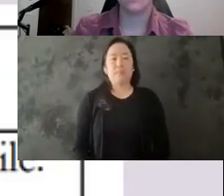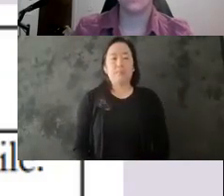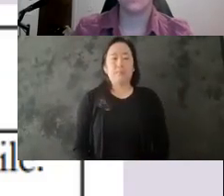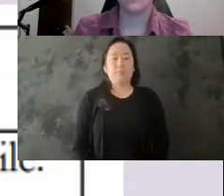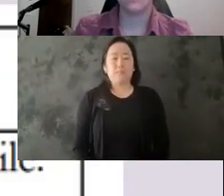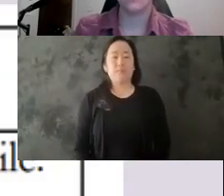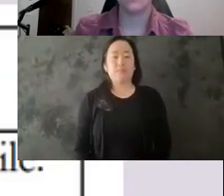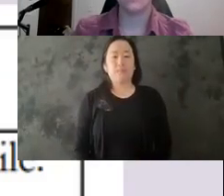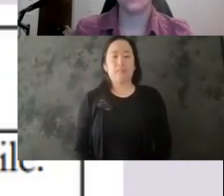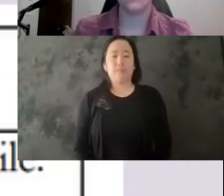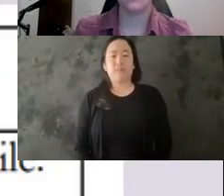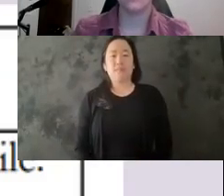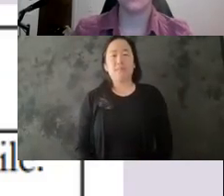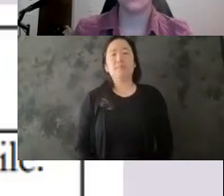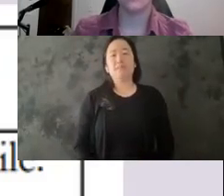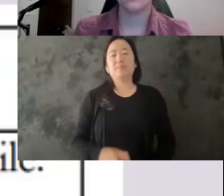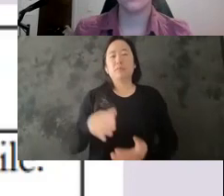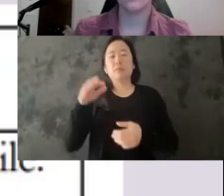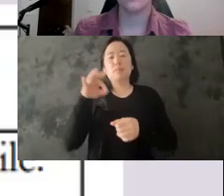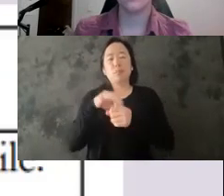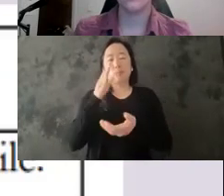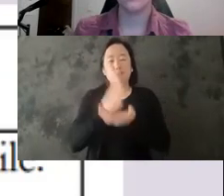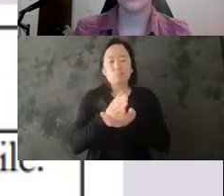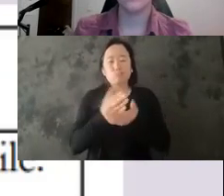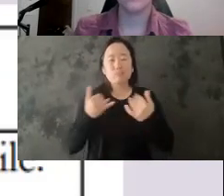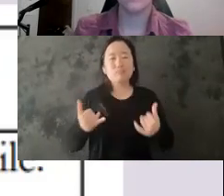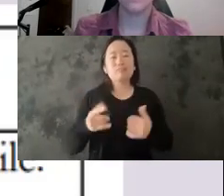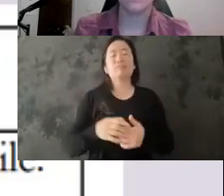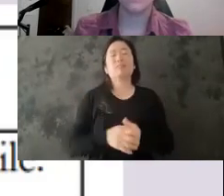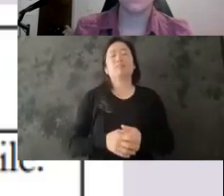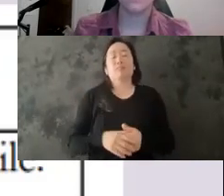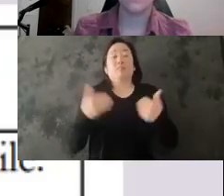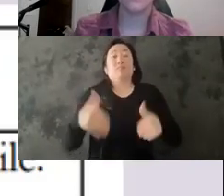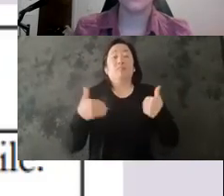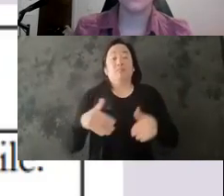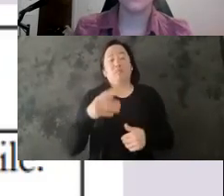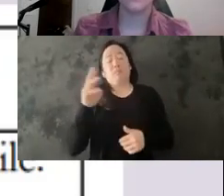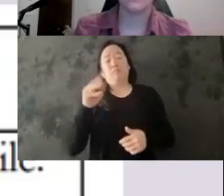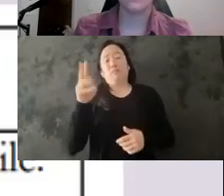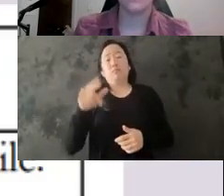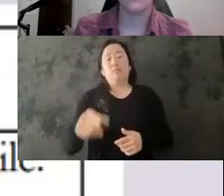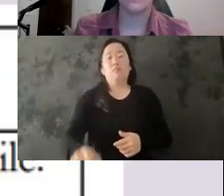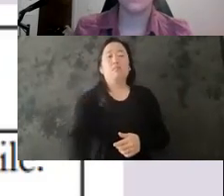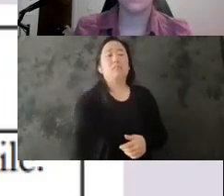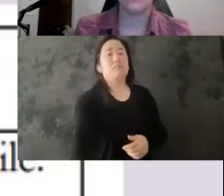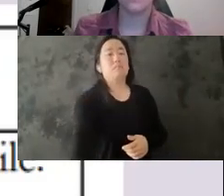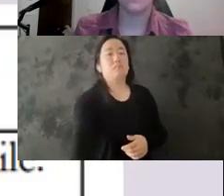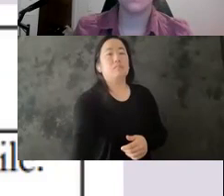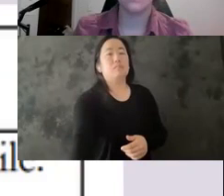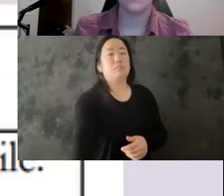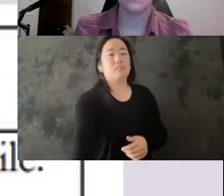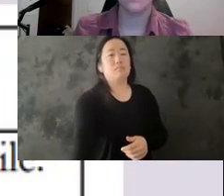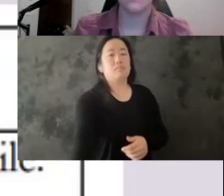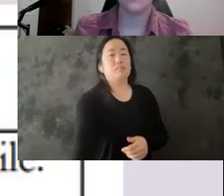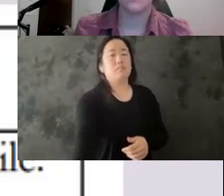Okay, I'm going to go ahead and end the poll. So yeah, wow, it looks like all of these emotions